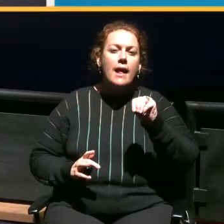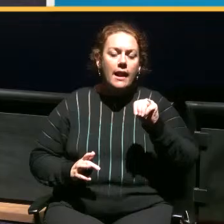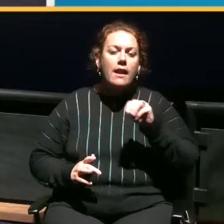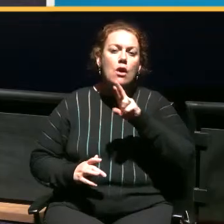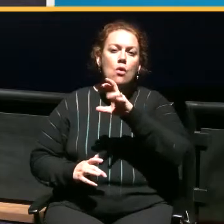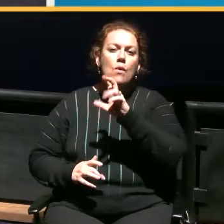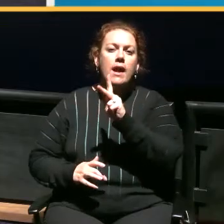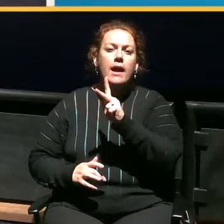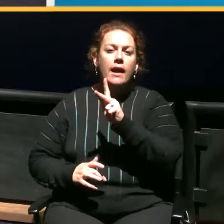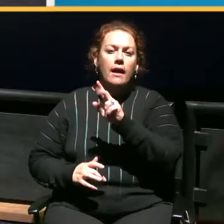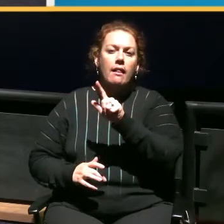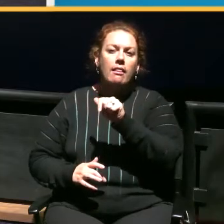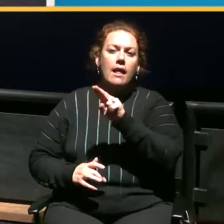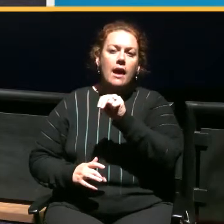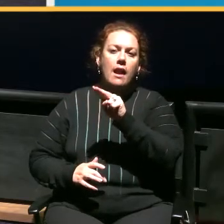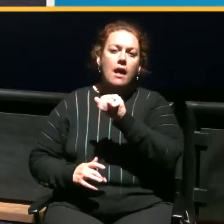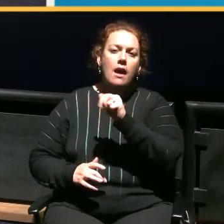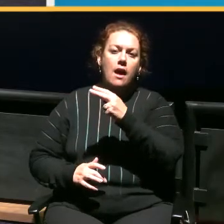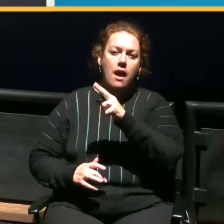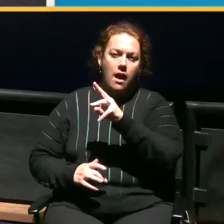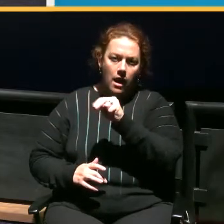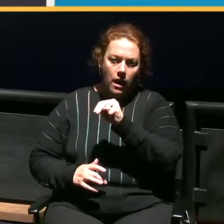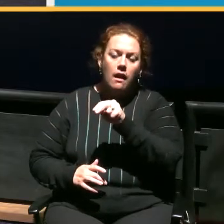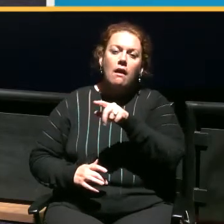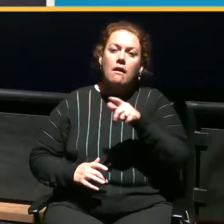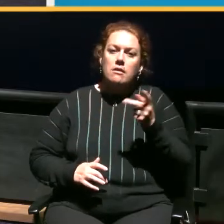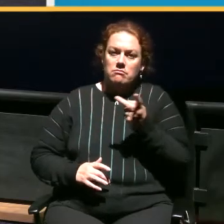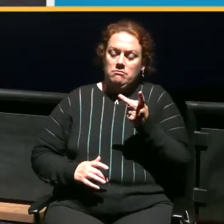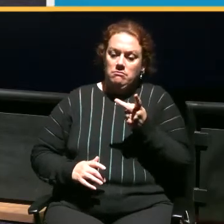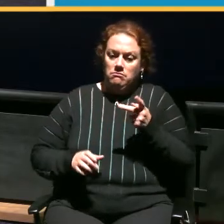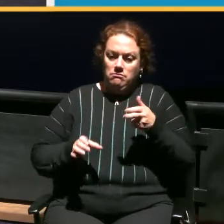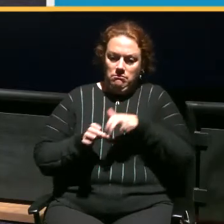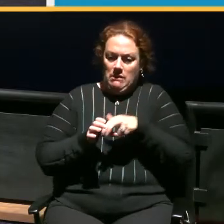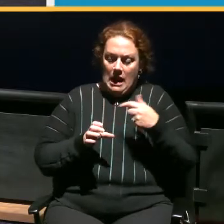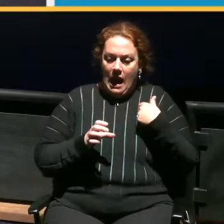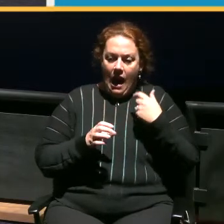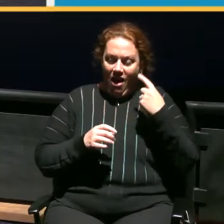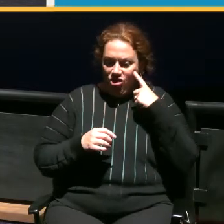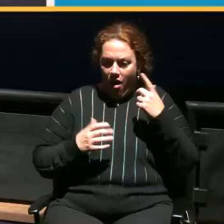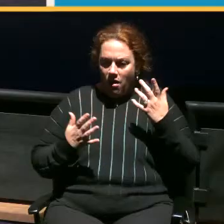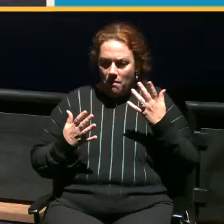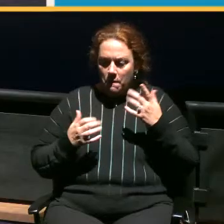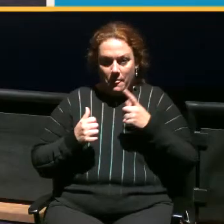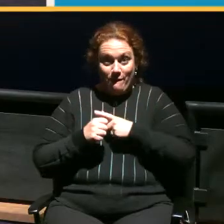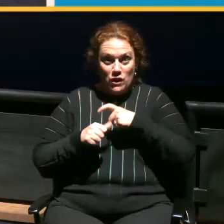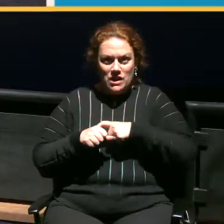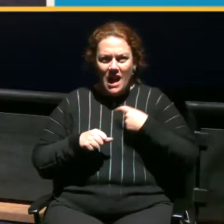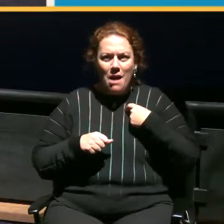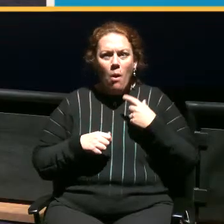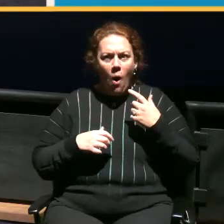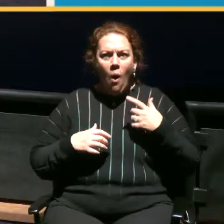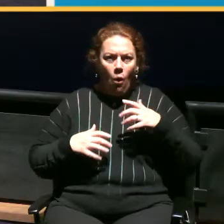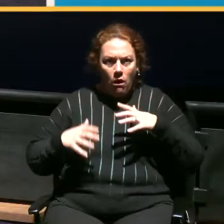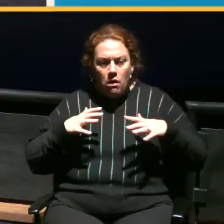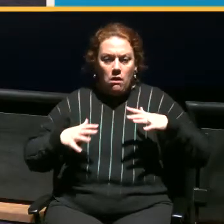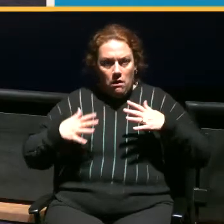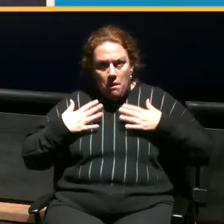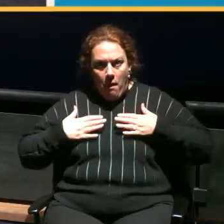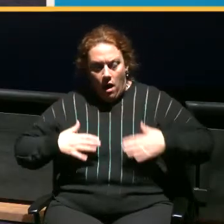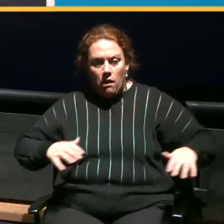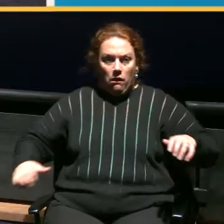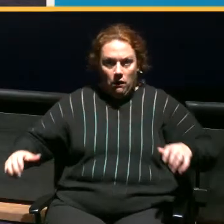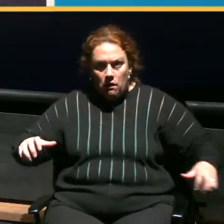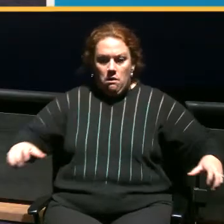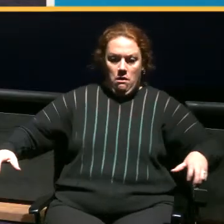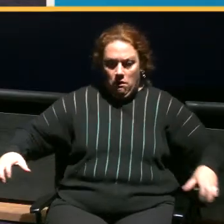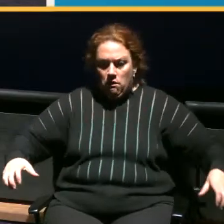in the mid deck. I was down on the mid deck, and I thought, you know, all this commotion, you know, all this action. I was like, I